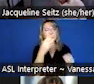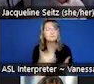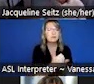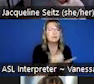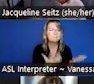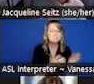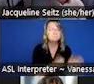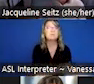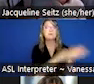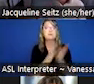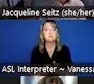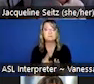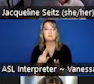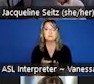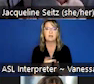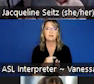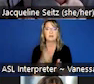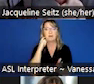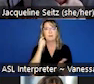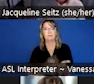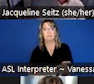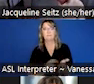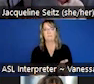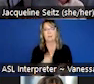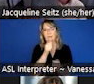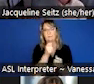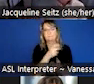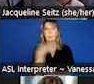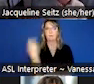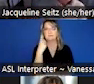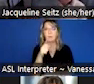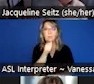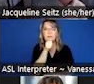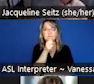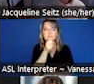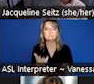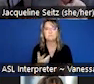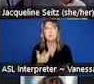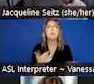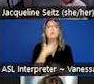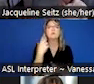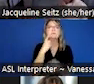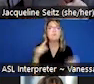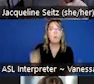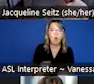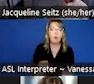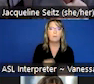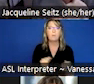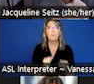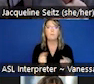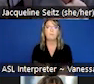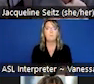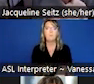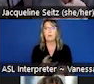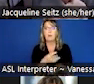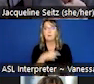is just to be able to identify the privacy risk. What is the risk of harm? What is the actual risk of harm? And what is the risk